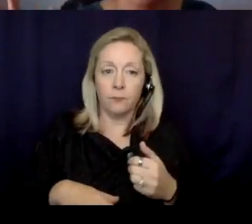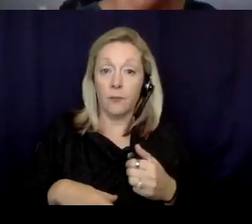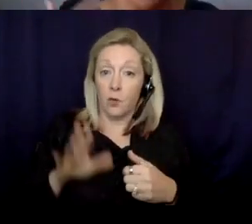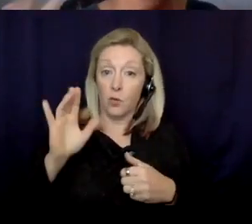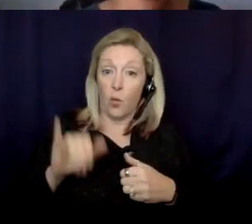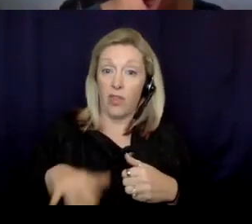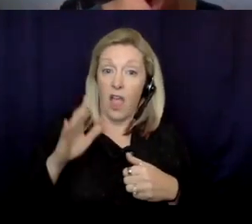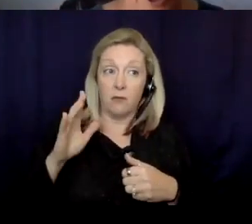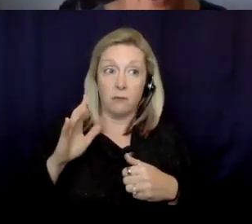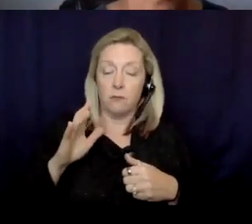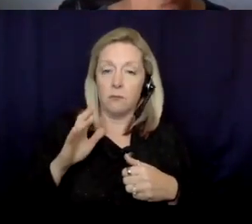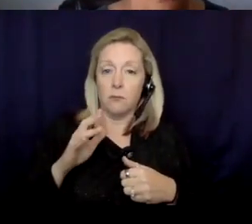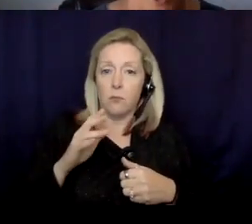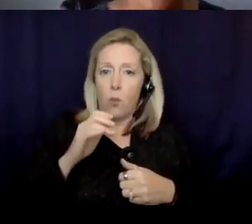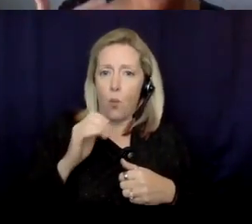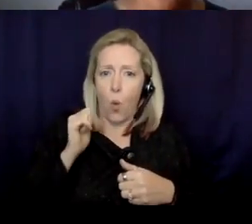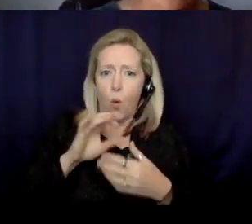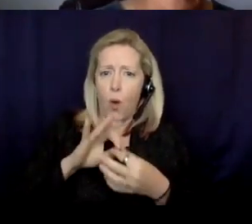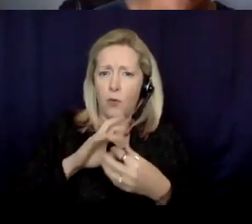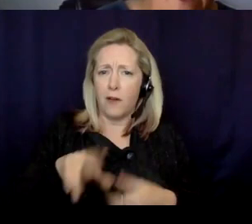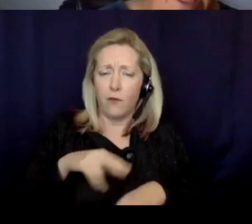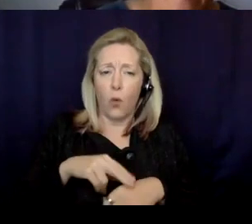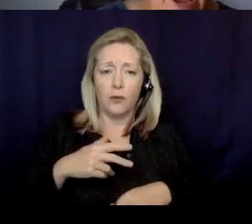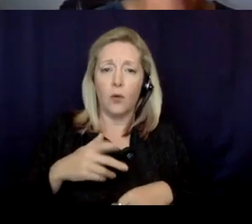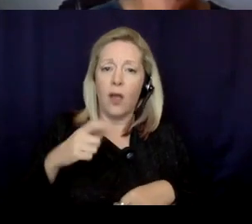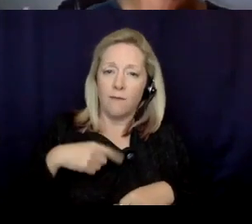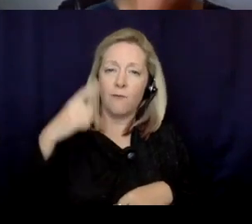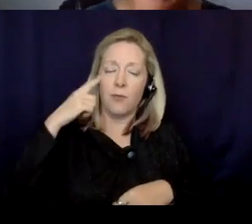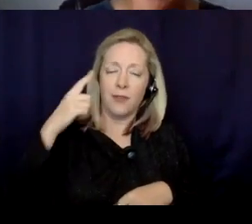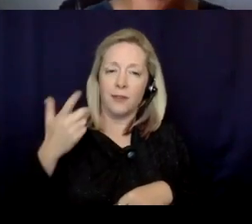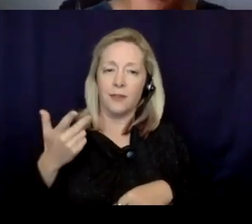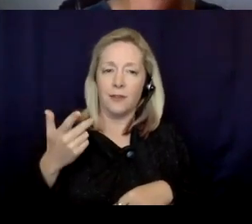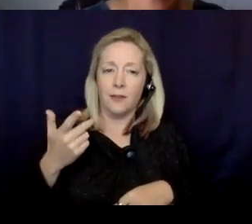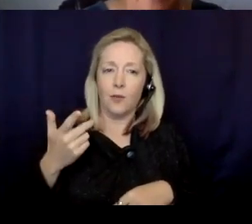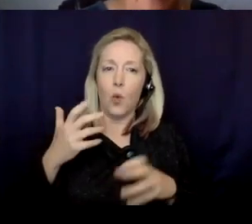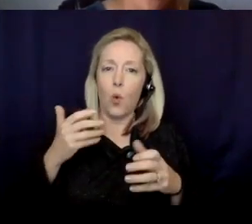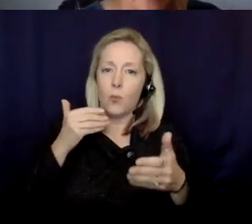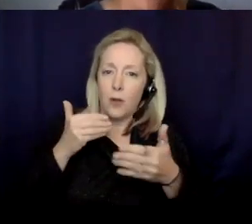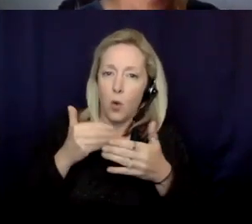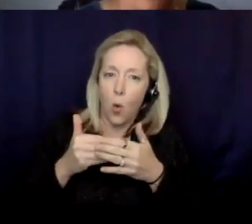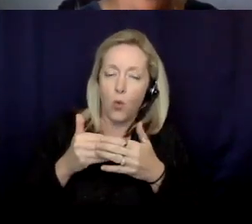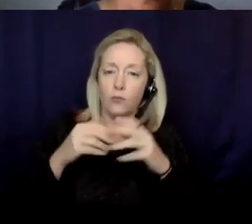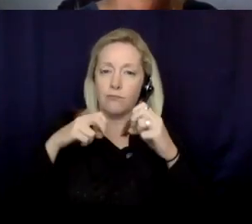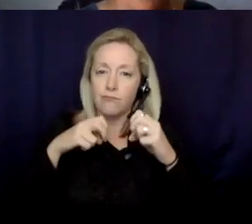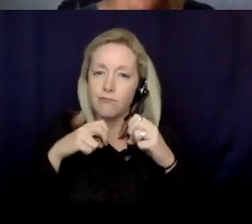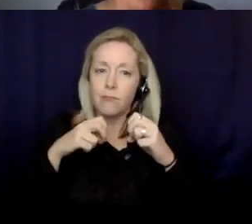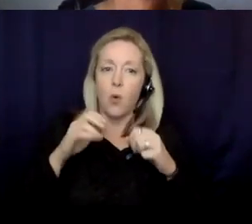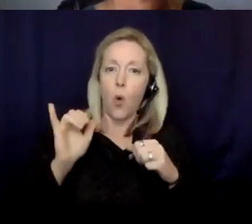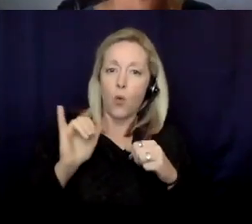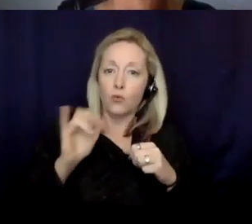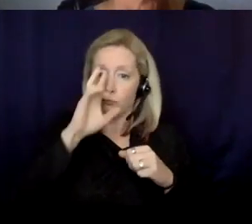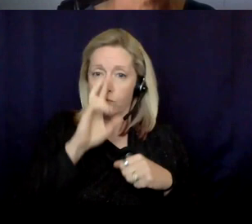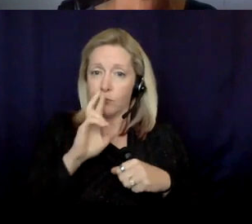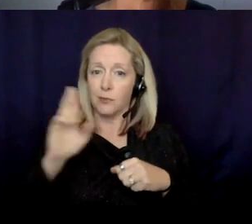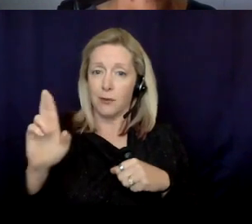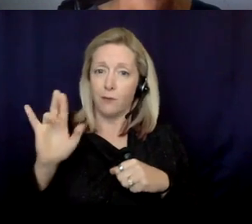kind of stage, she's not going to do a whole lot. We got to think about being close and also be